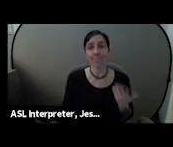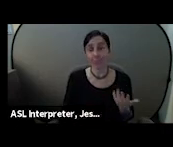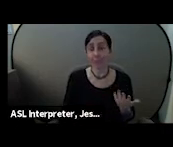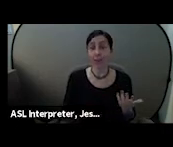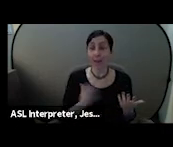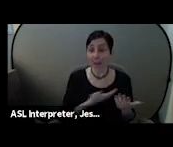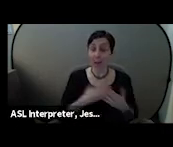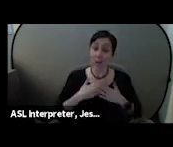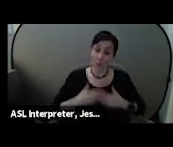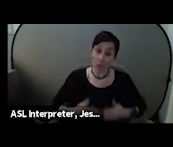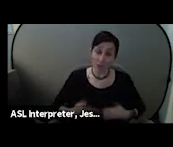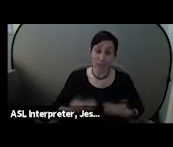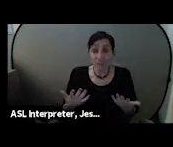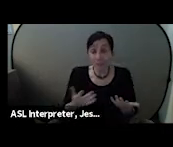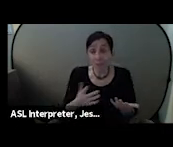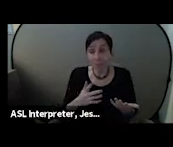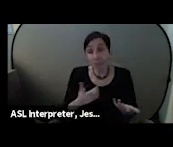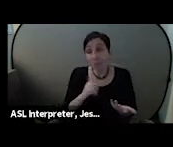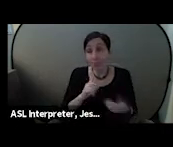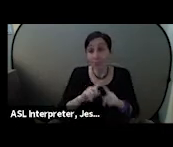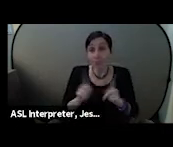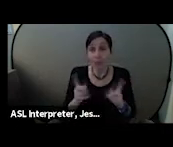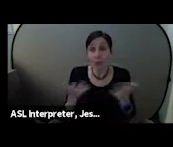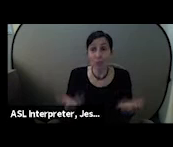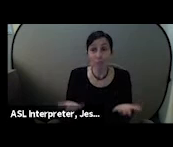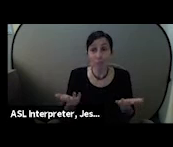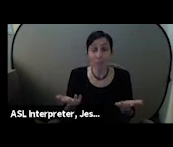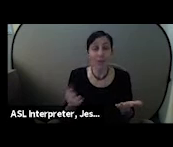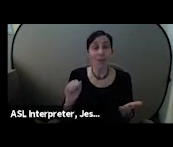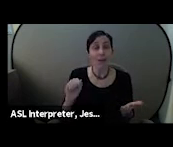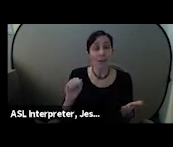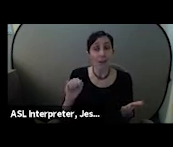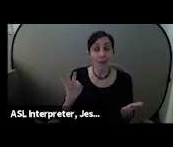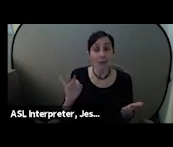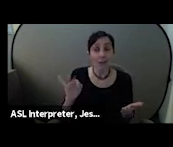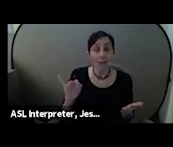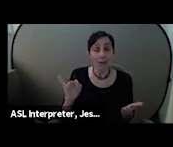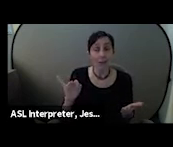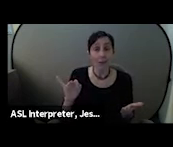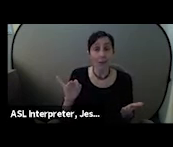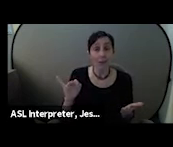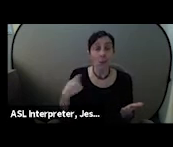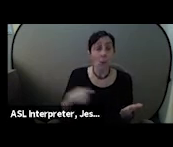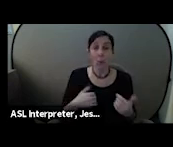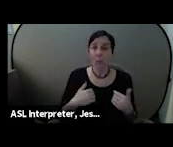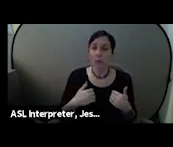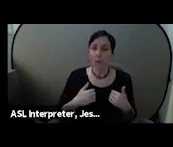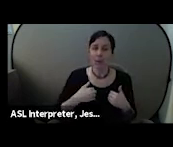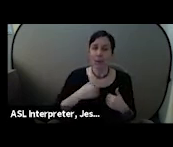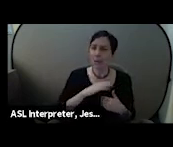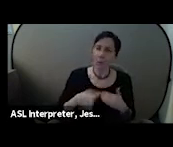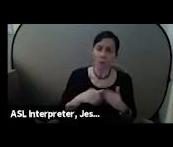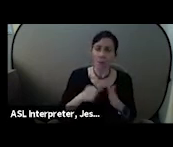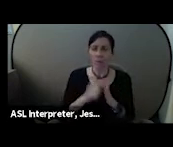are different. Even if we have had all of the surgery that we